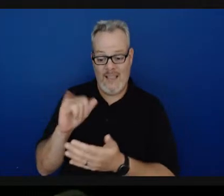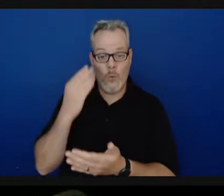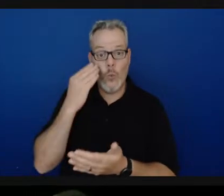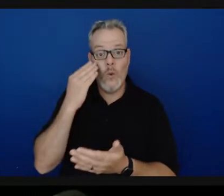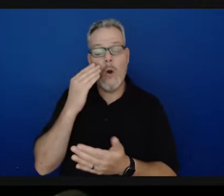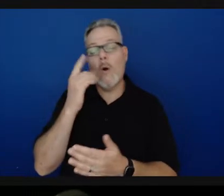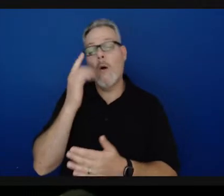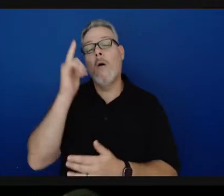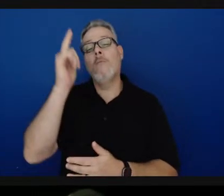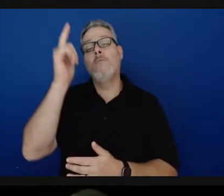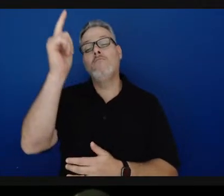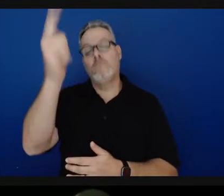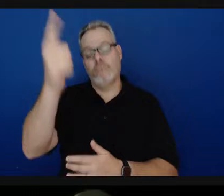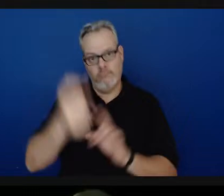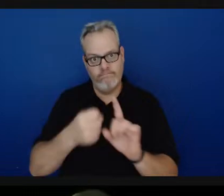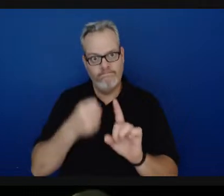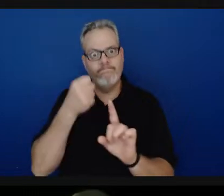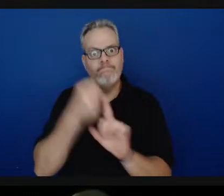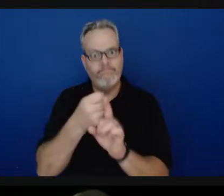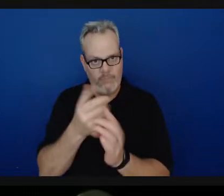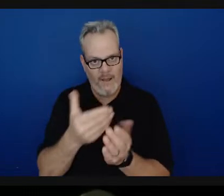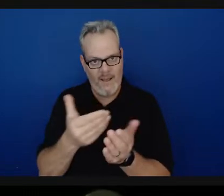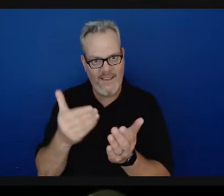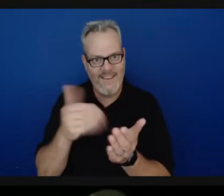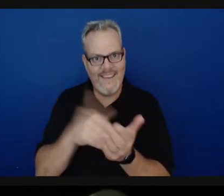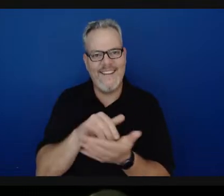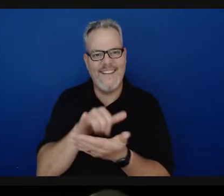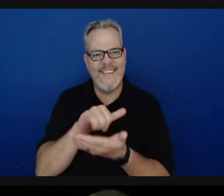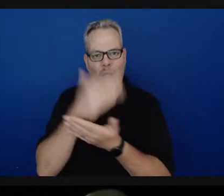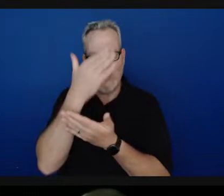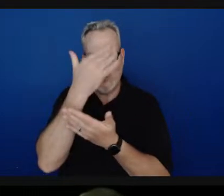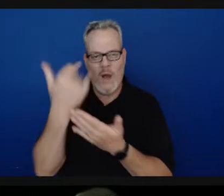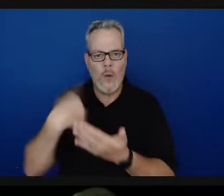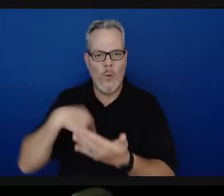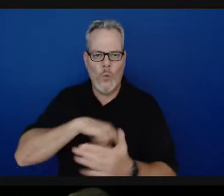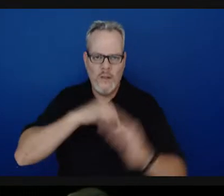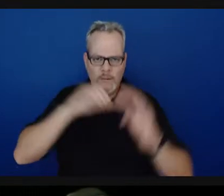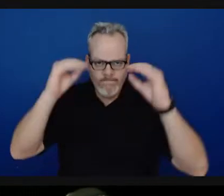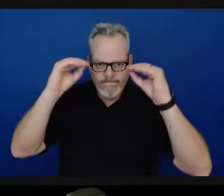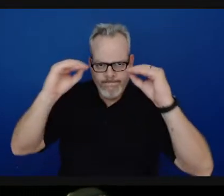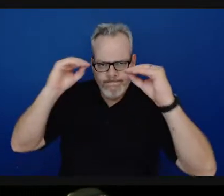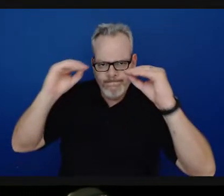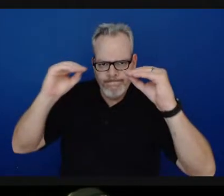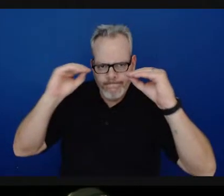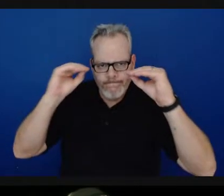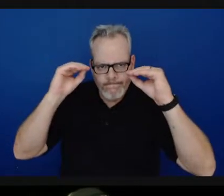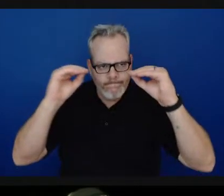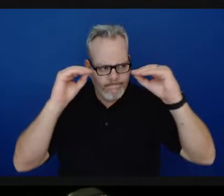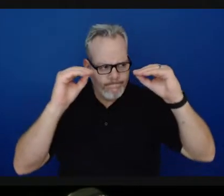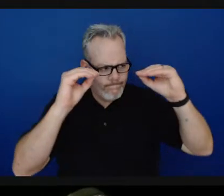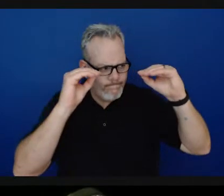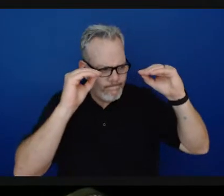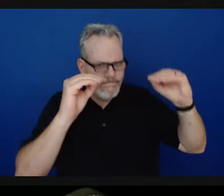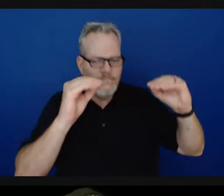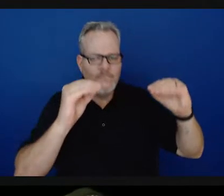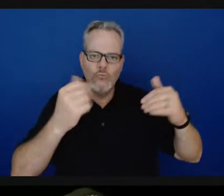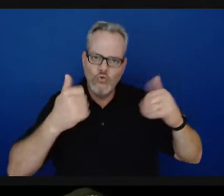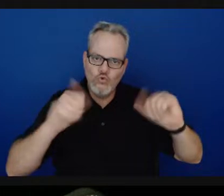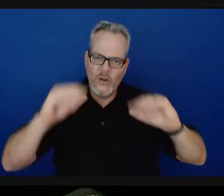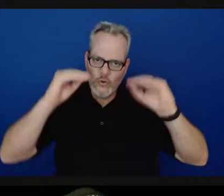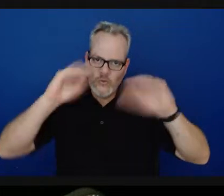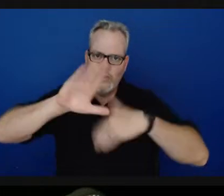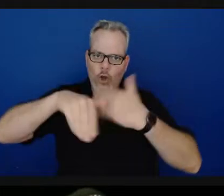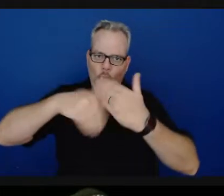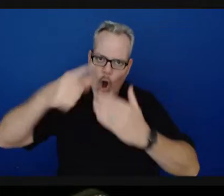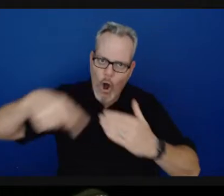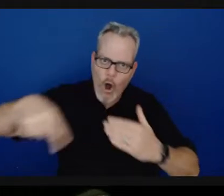doing this massive education campaign, both to help us understand what's happening in the wake of 2018, but